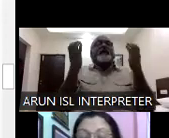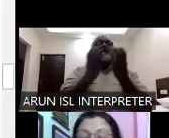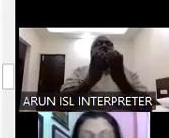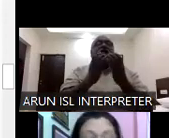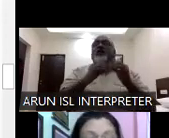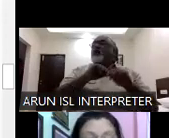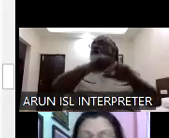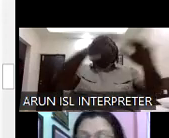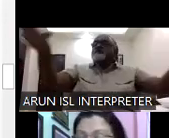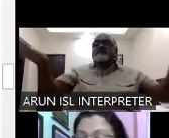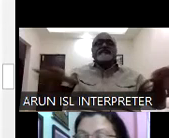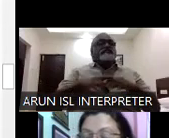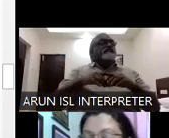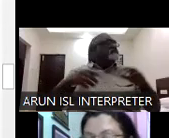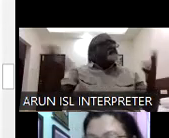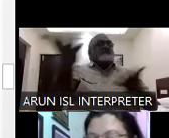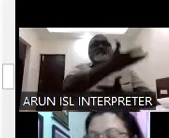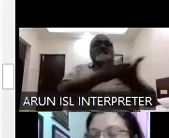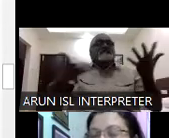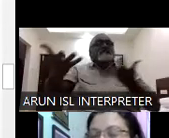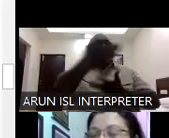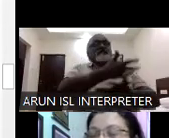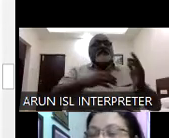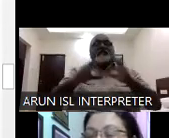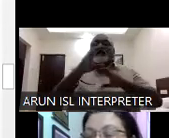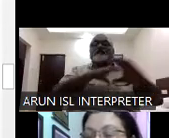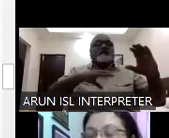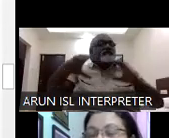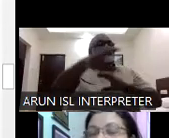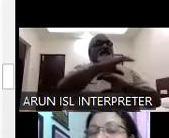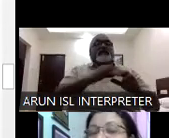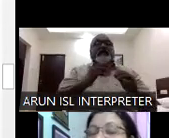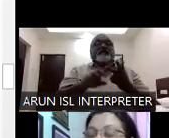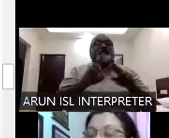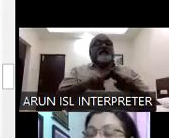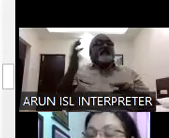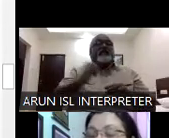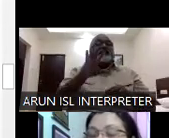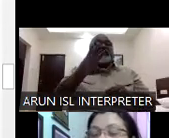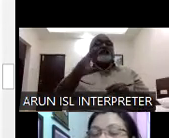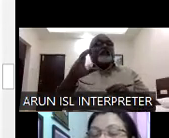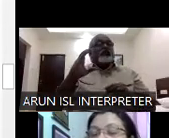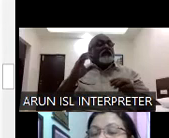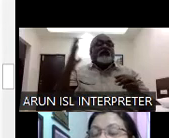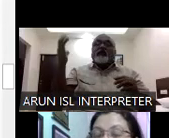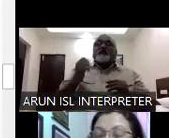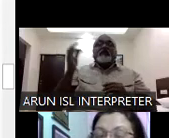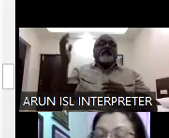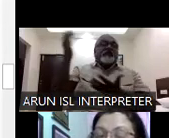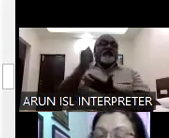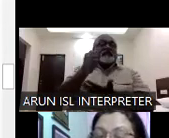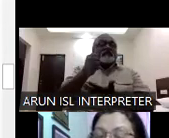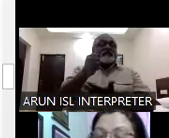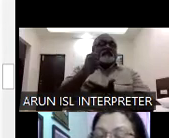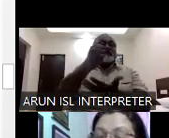to operationalize all schemes, programs. Imagine they get, say, 5 crore, and they can spend that 5 crore for